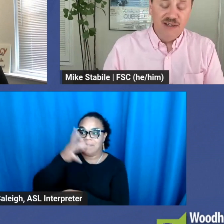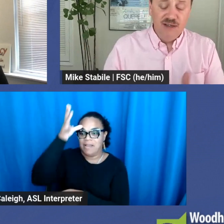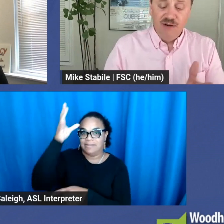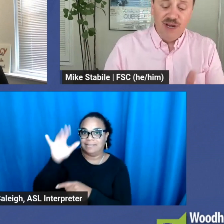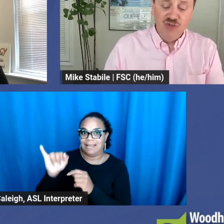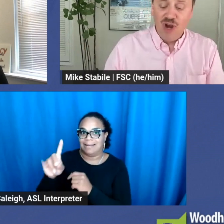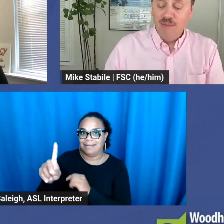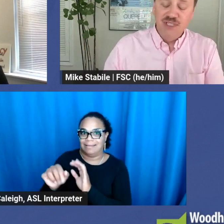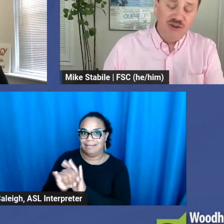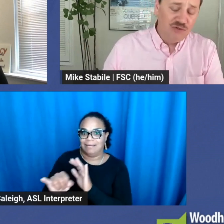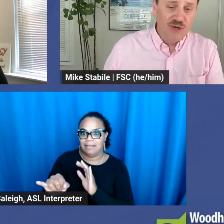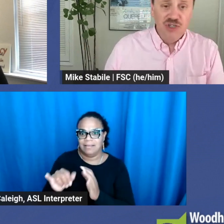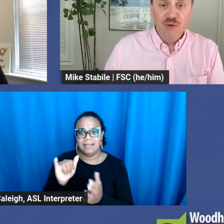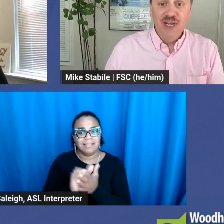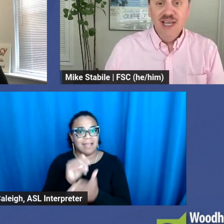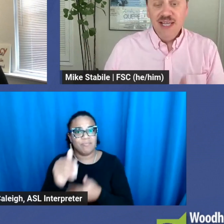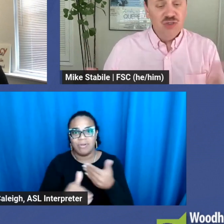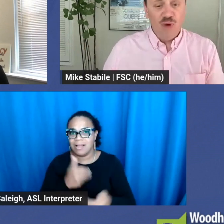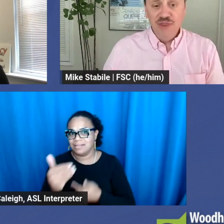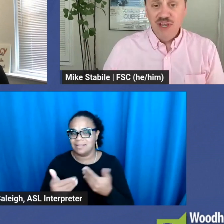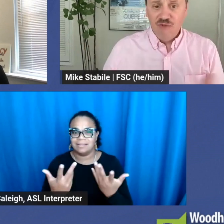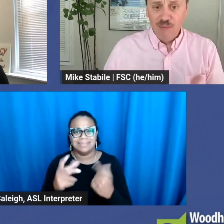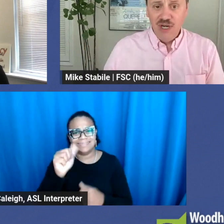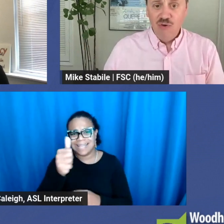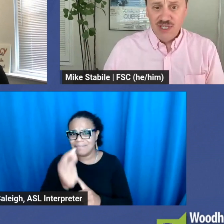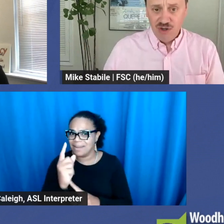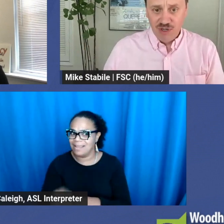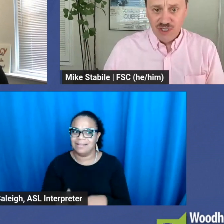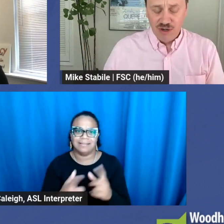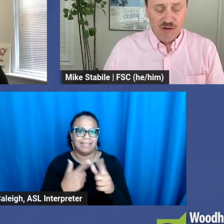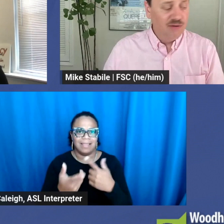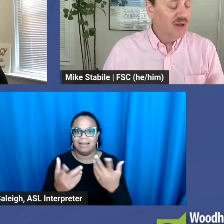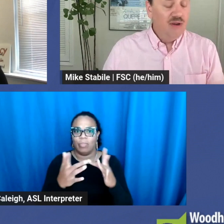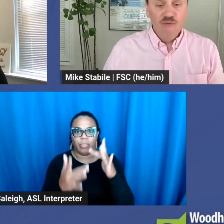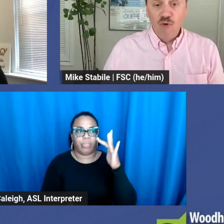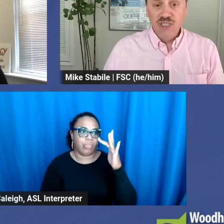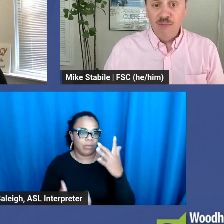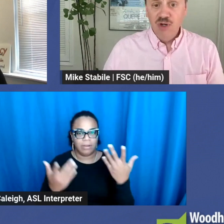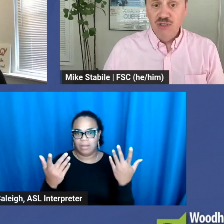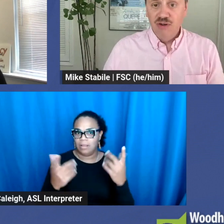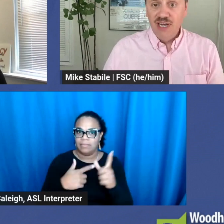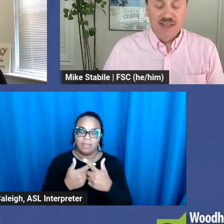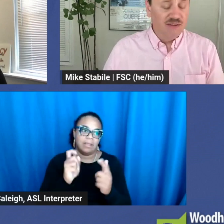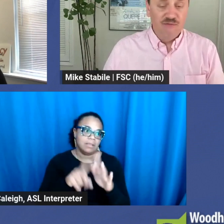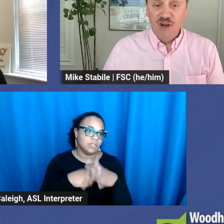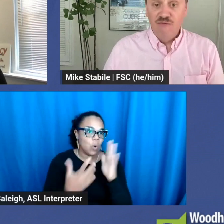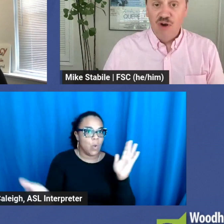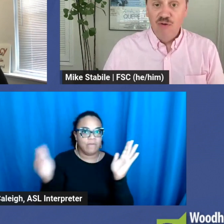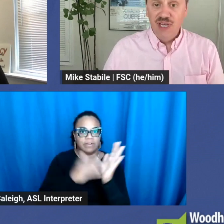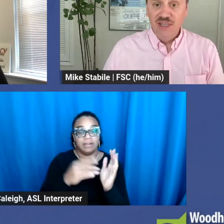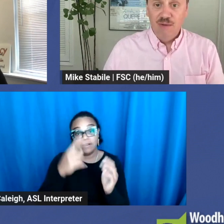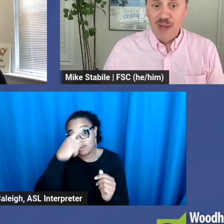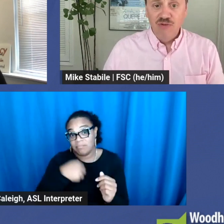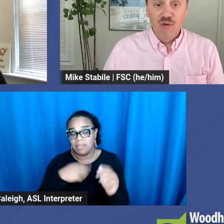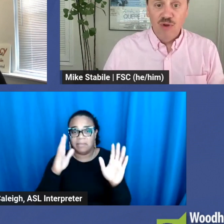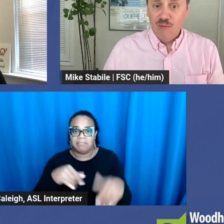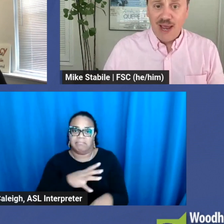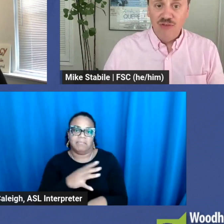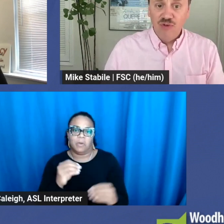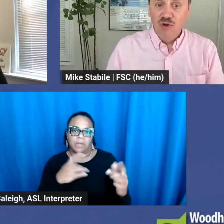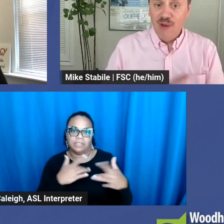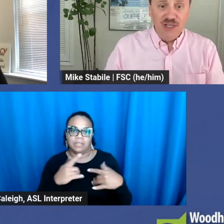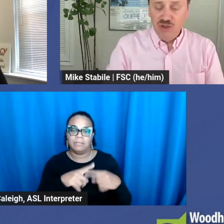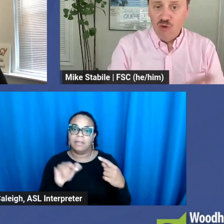and it drops and you have to redo it. That's one thing for me who has no concern. For someone who's looking at their phone in their bedroom